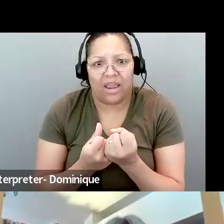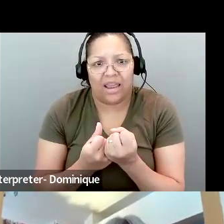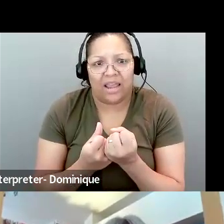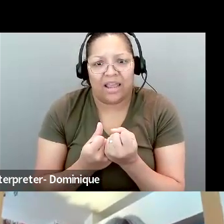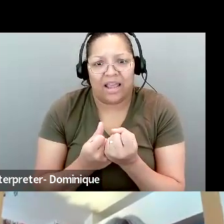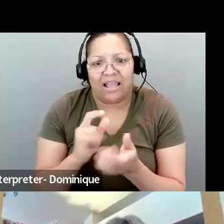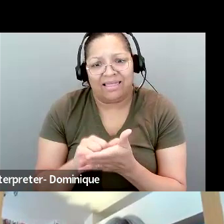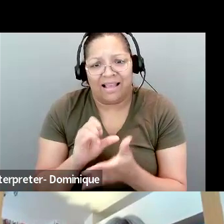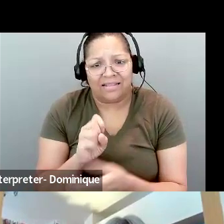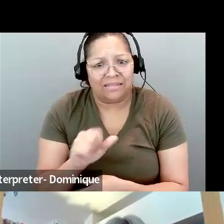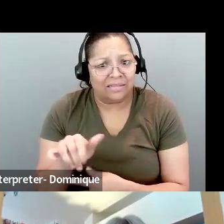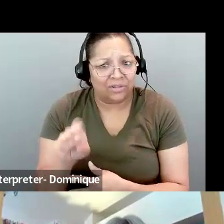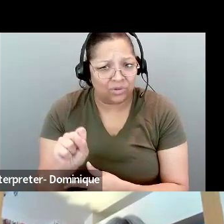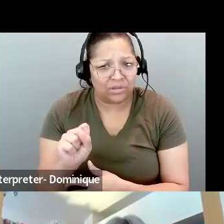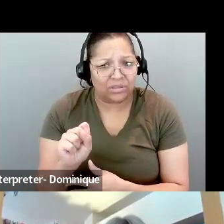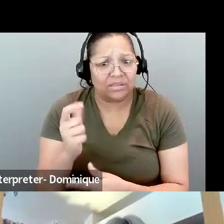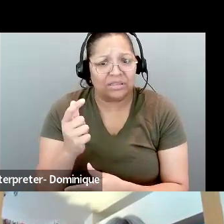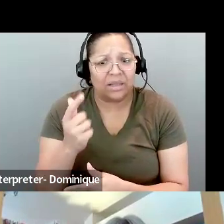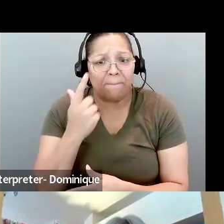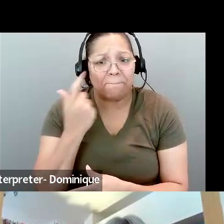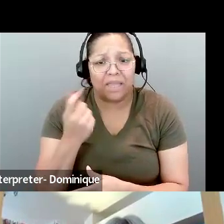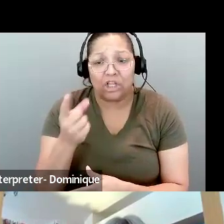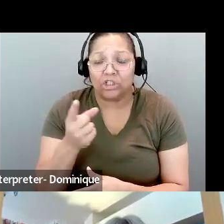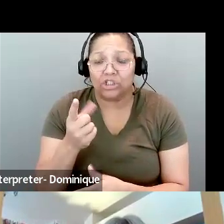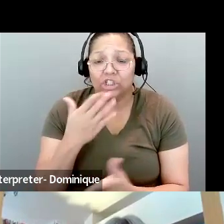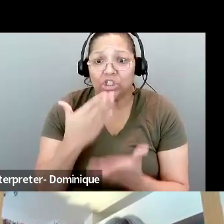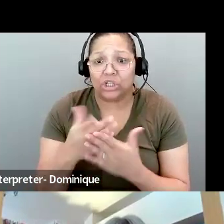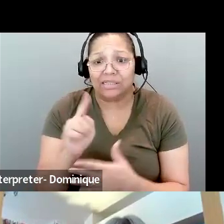Silks, especially because right now there isn't really good TA for them.